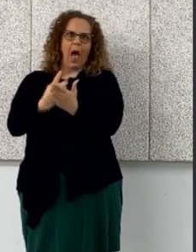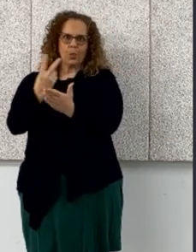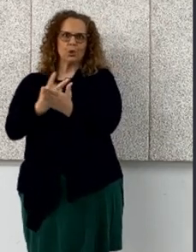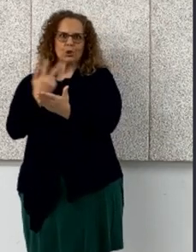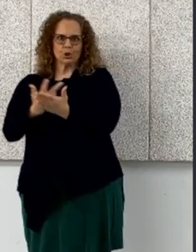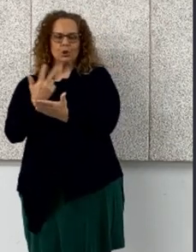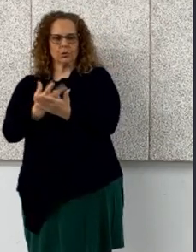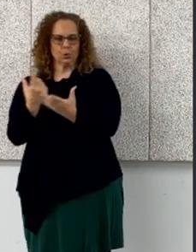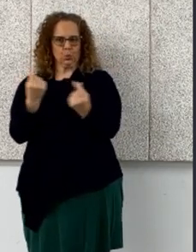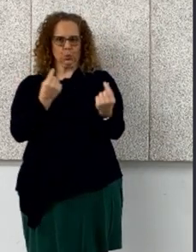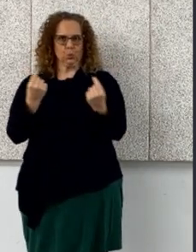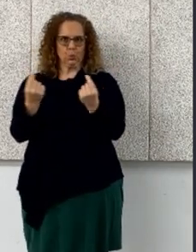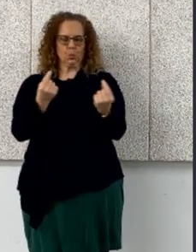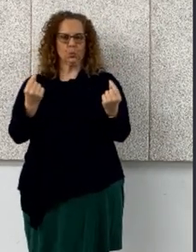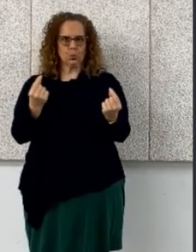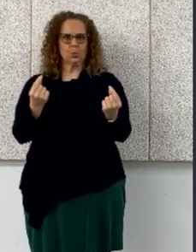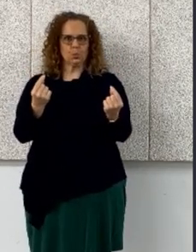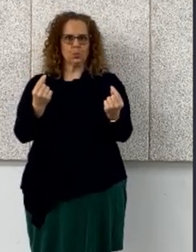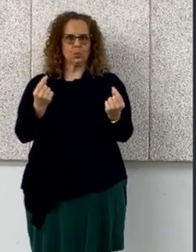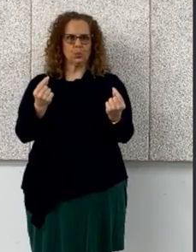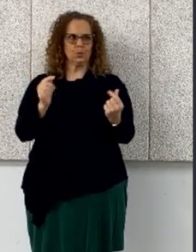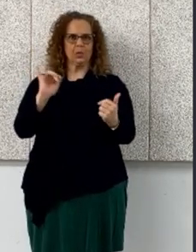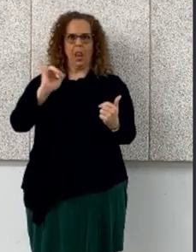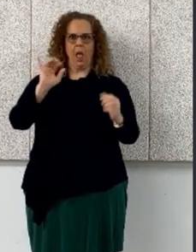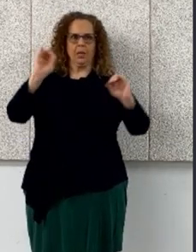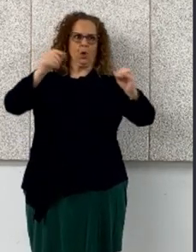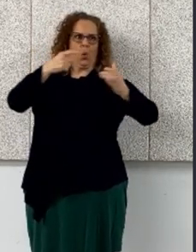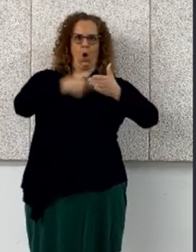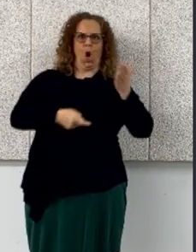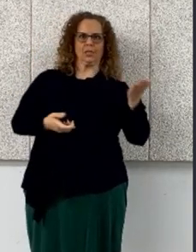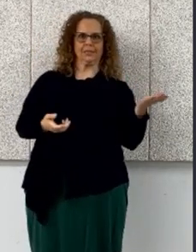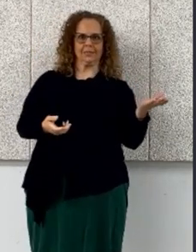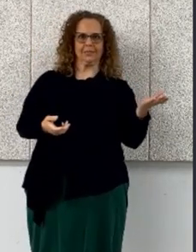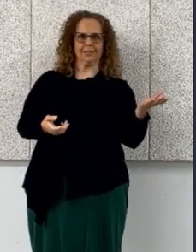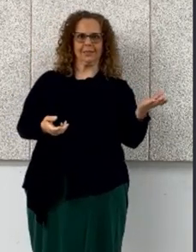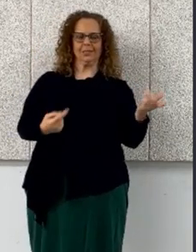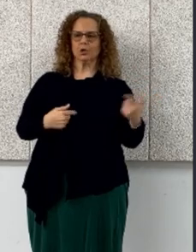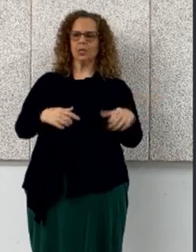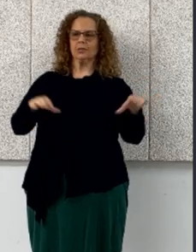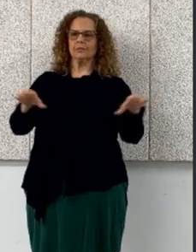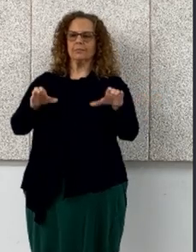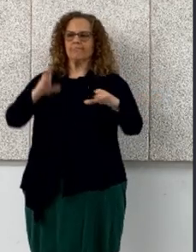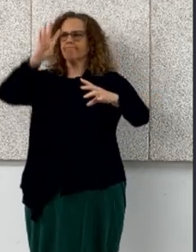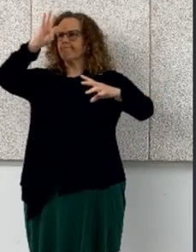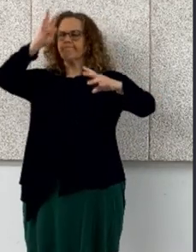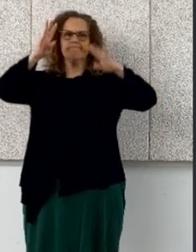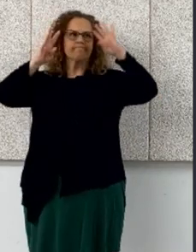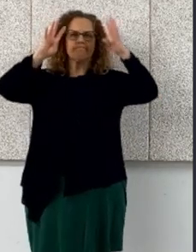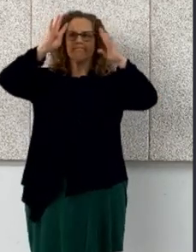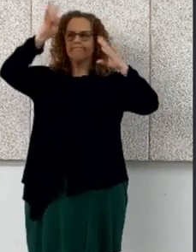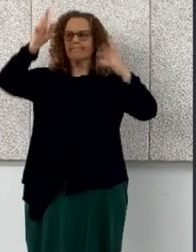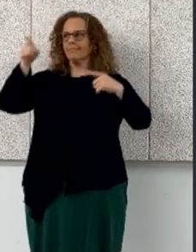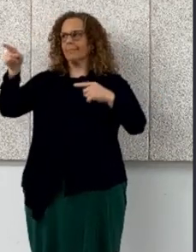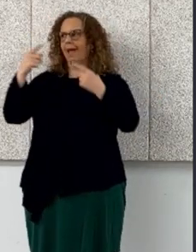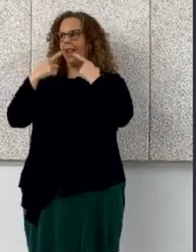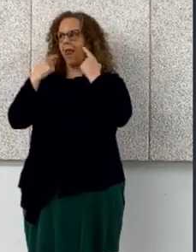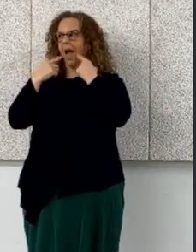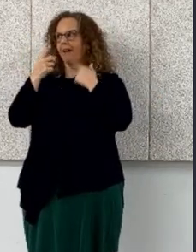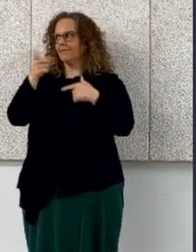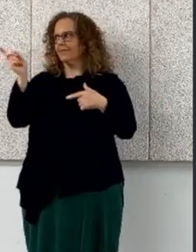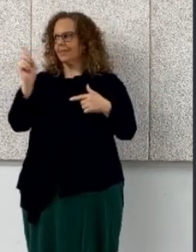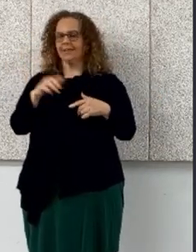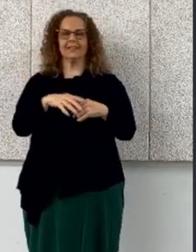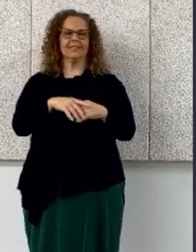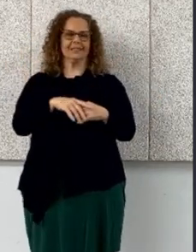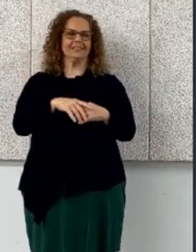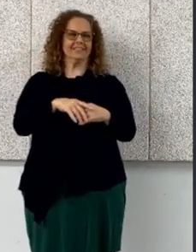do, as if there's no cost to that, instead of just doing things and then learning from them, right? And so there's